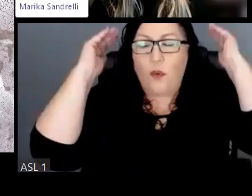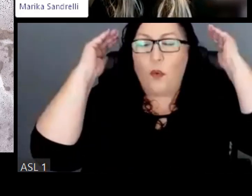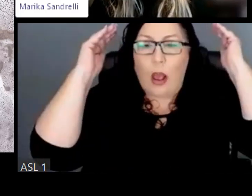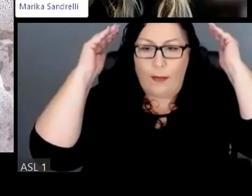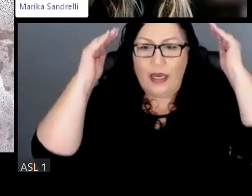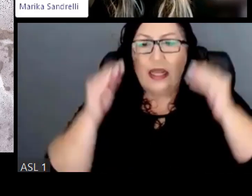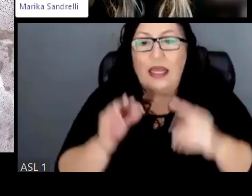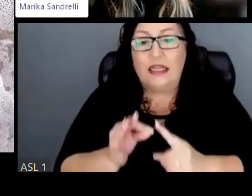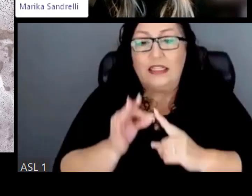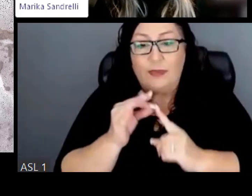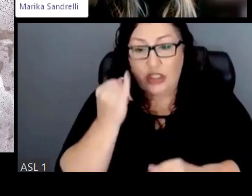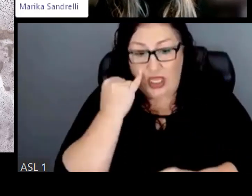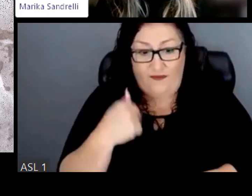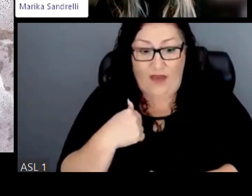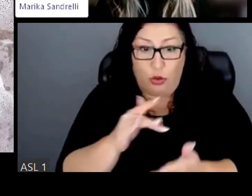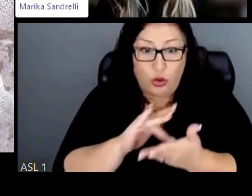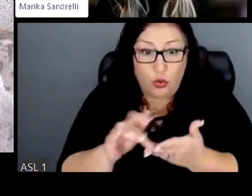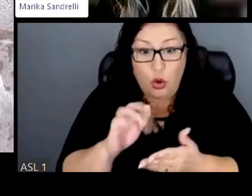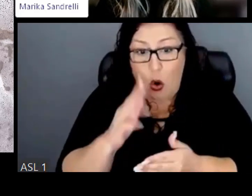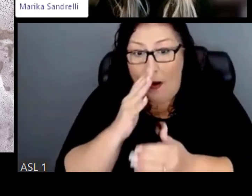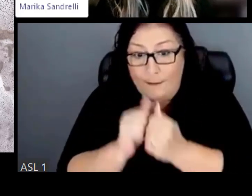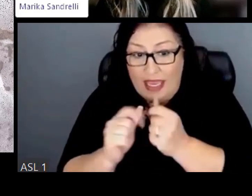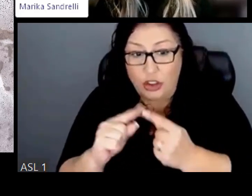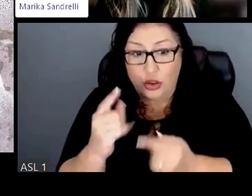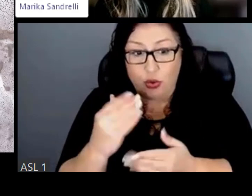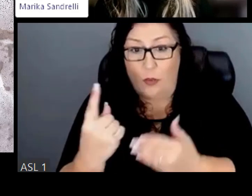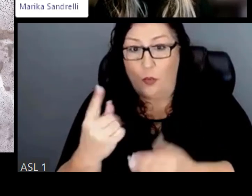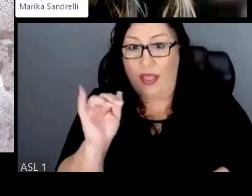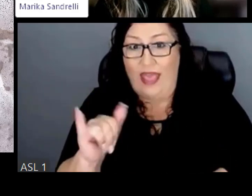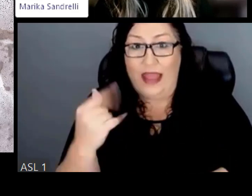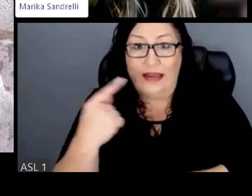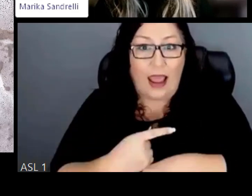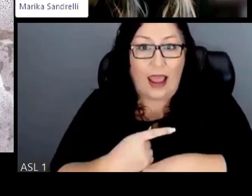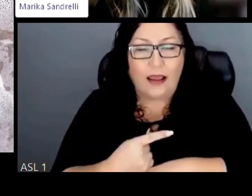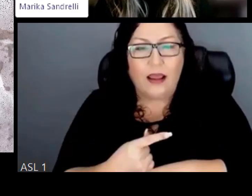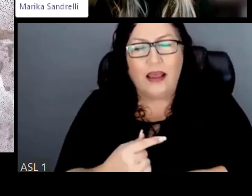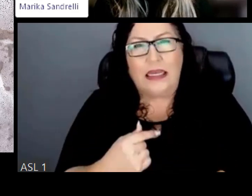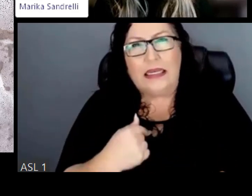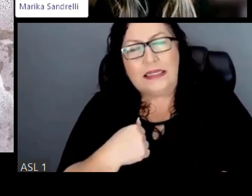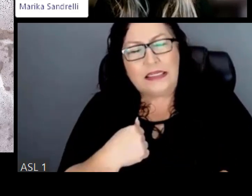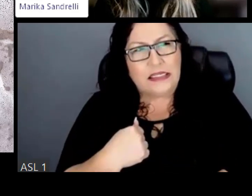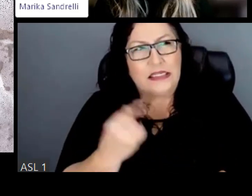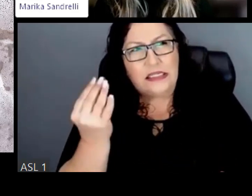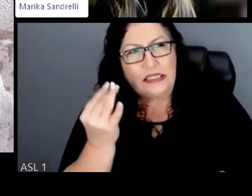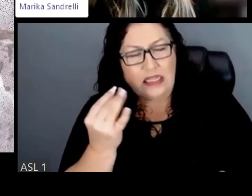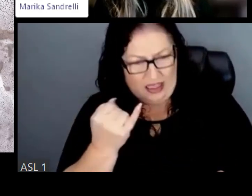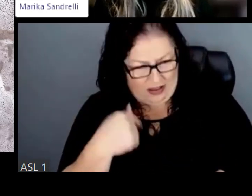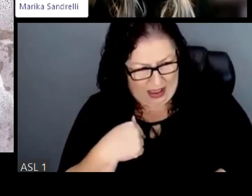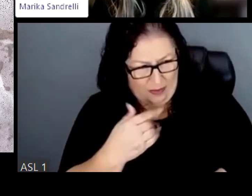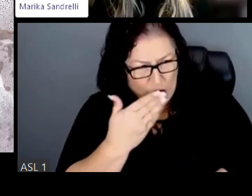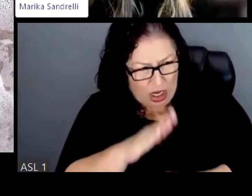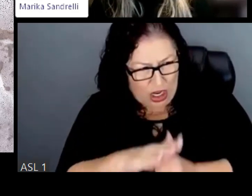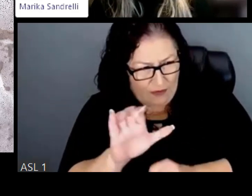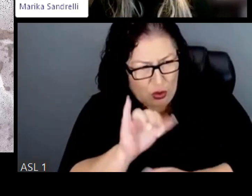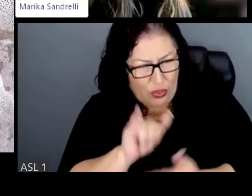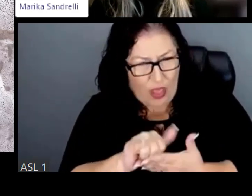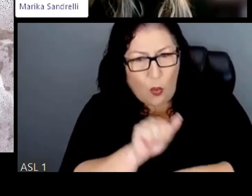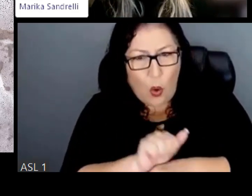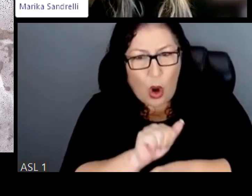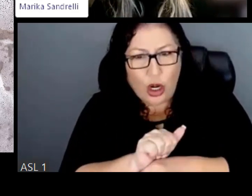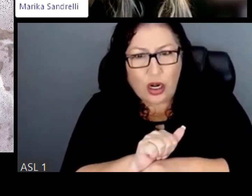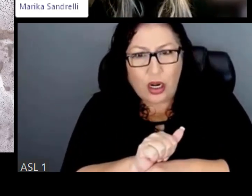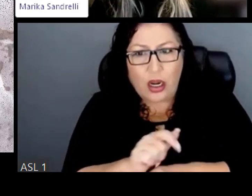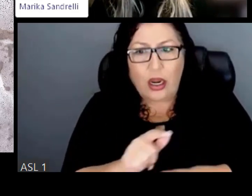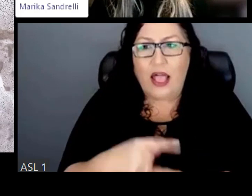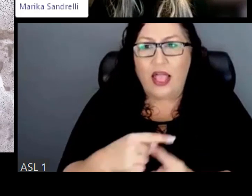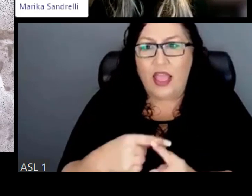overwhelming, especially if I was rude or mean to someone that day. I questioned if I was good enough to do this